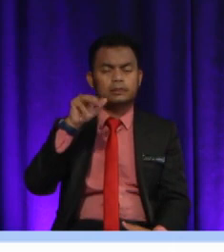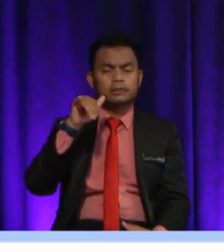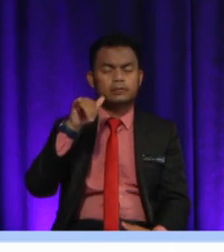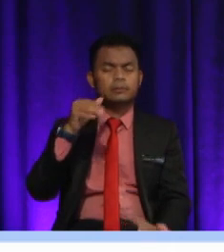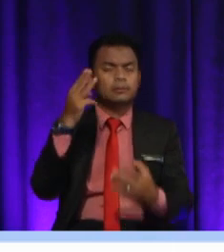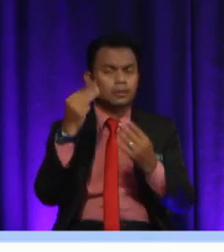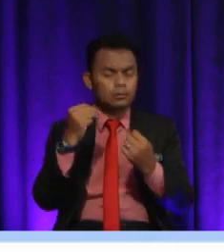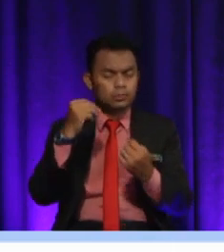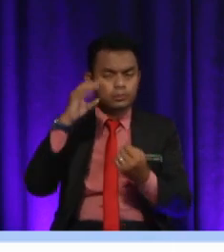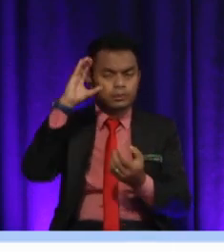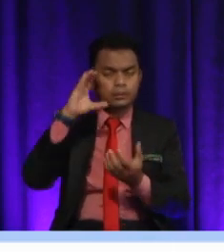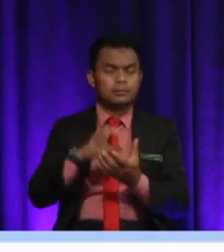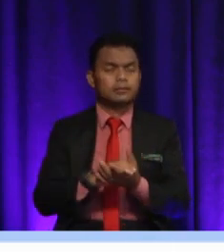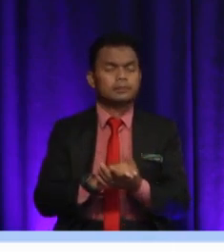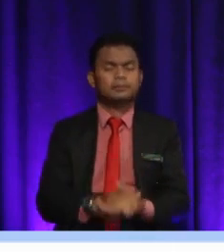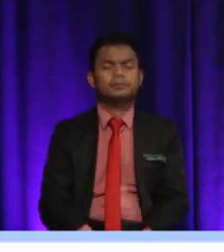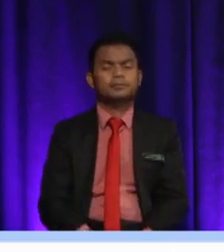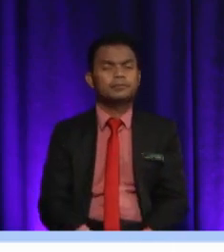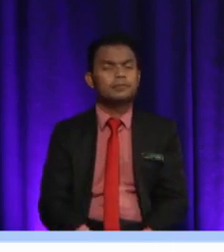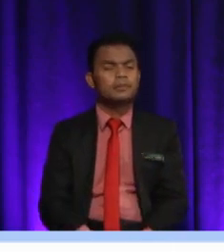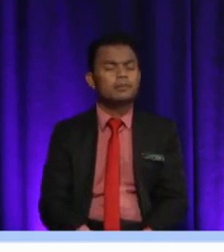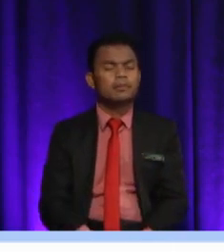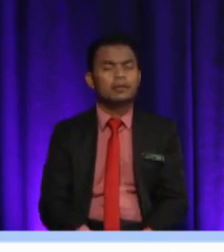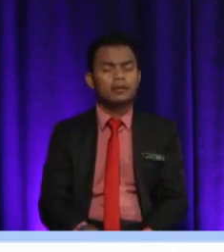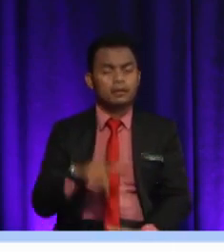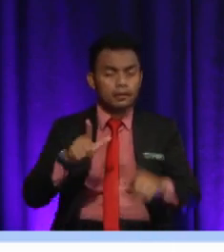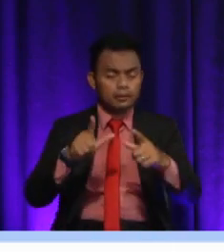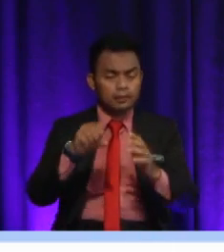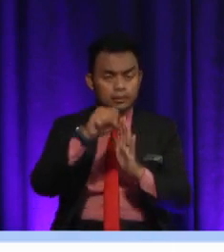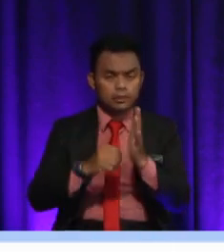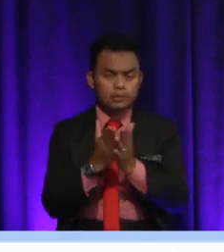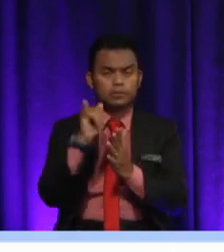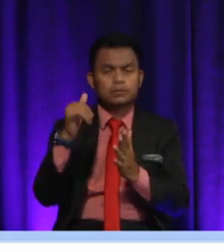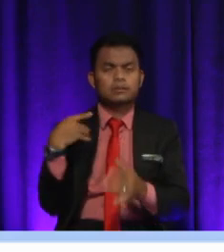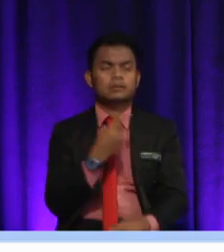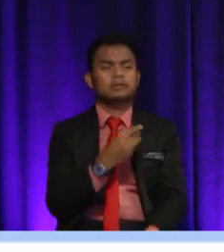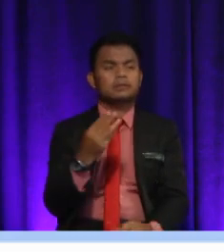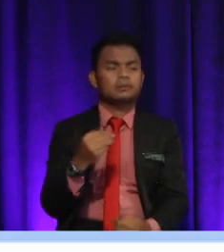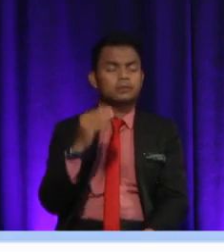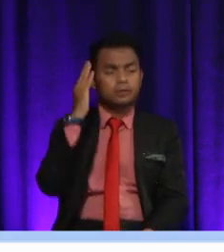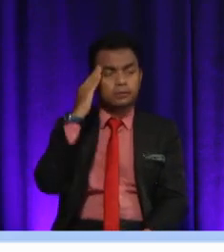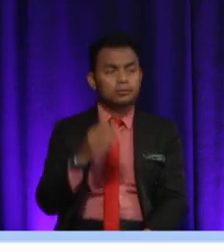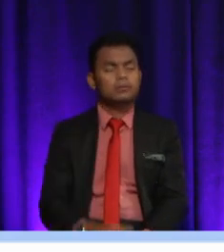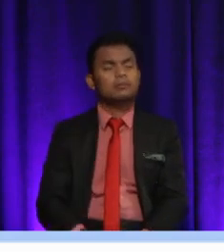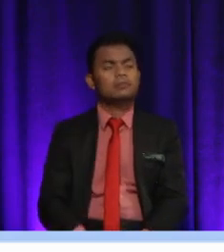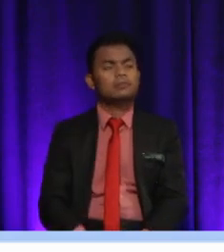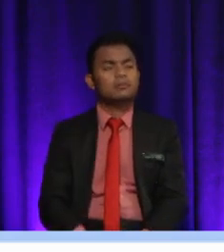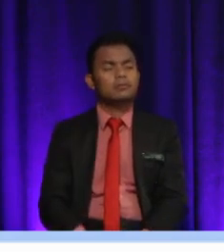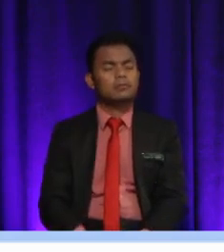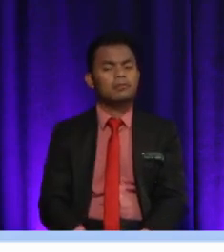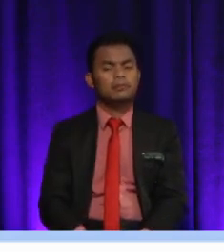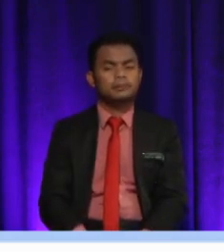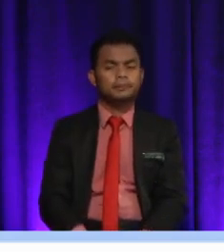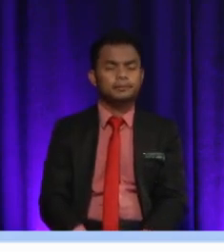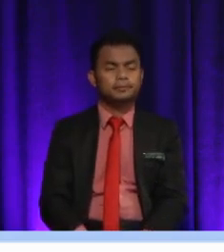Our next step is to refer to the relevant paragraphs. So we know now we are supposed to look at